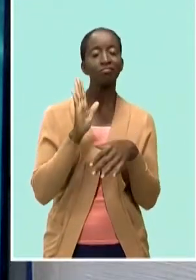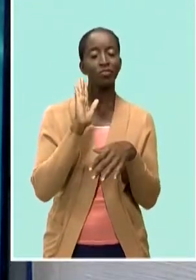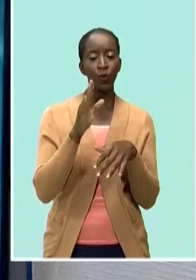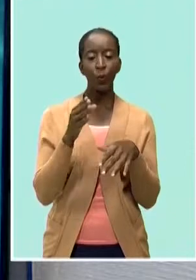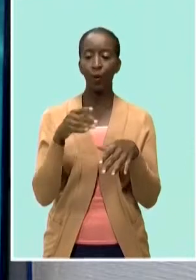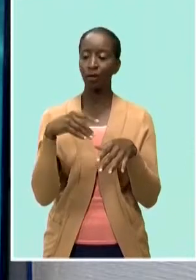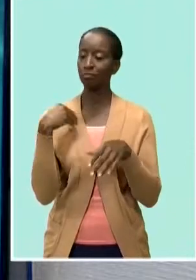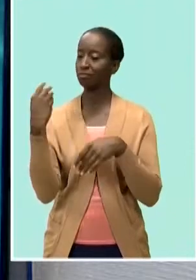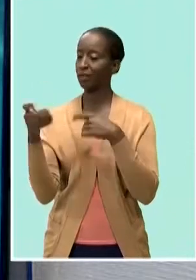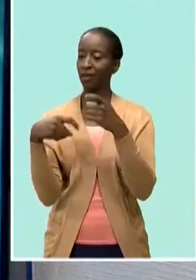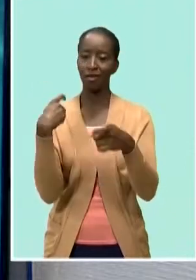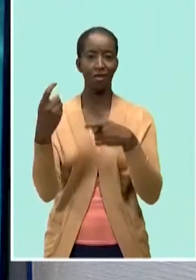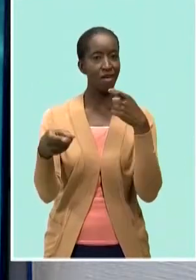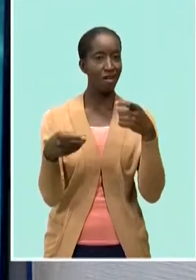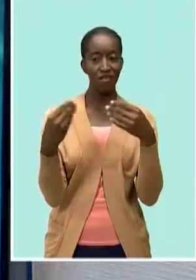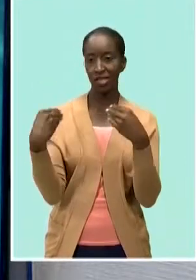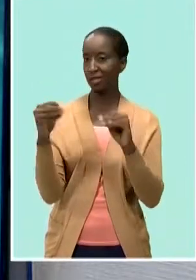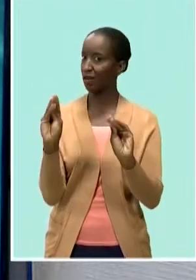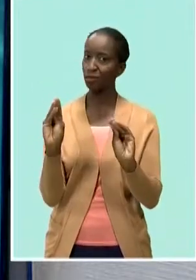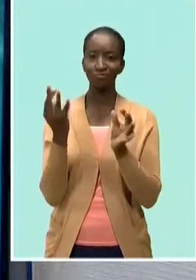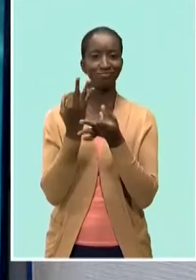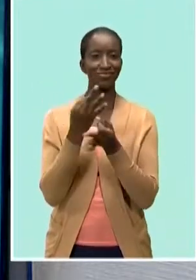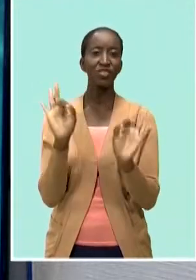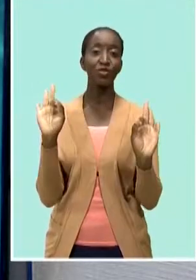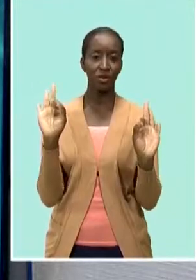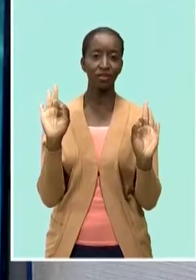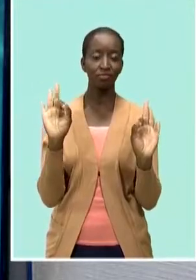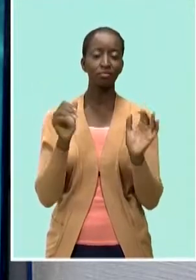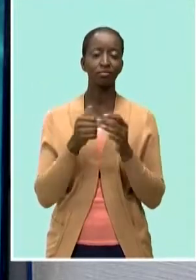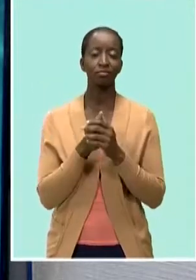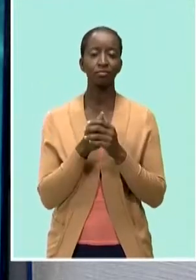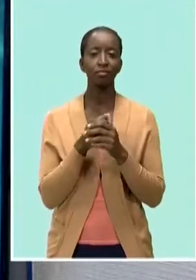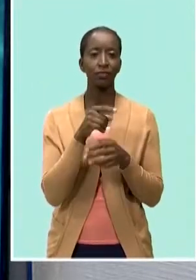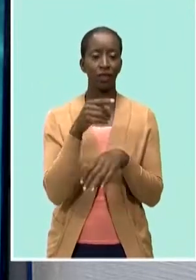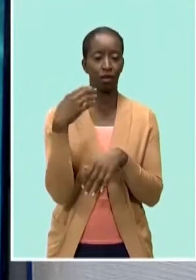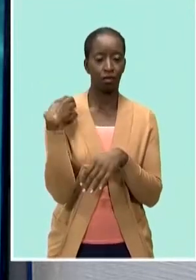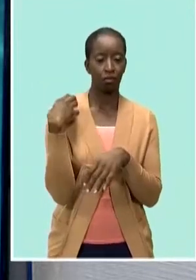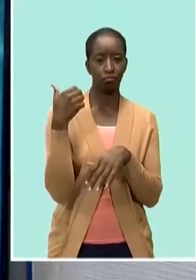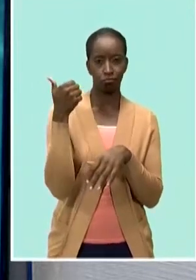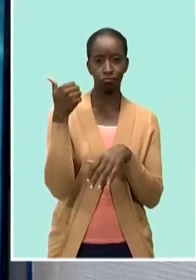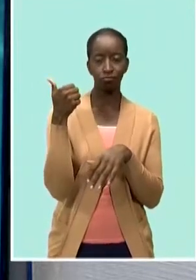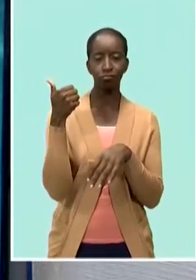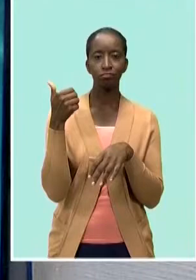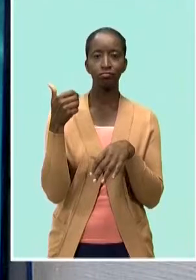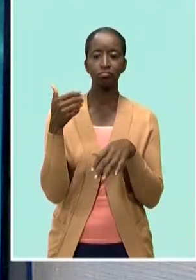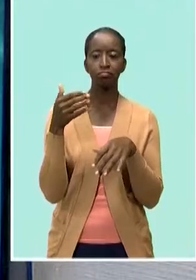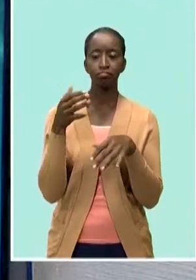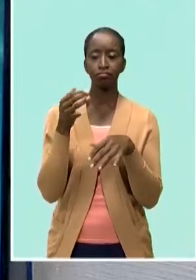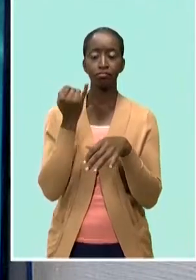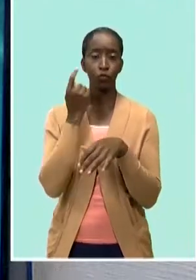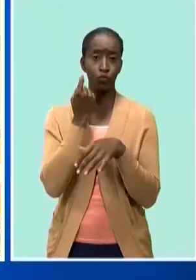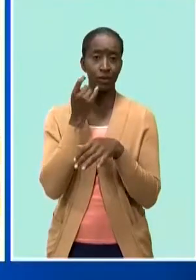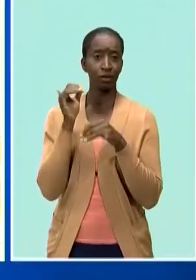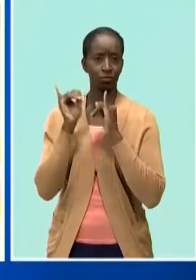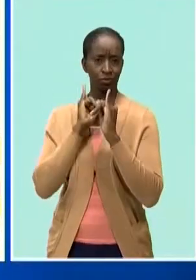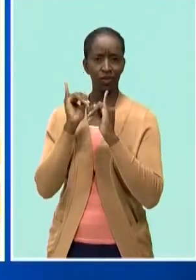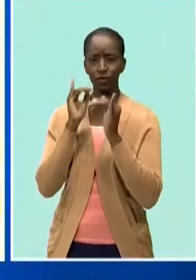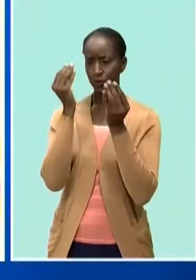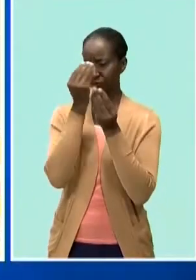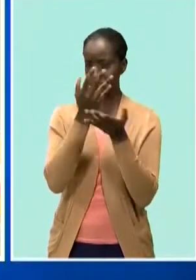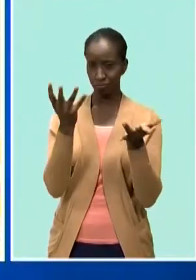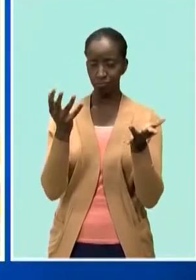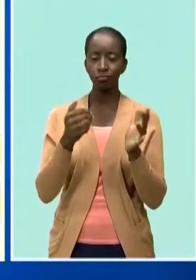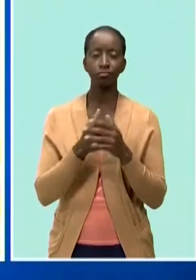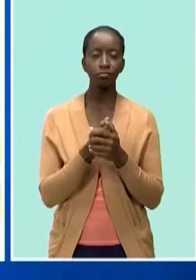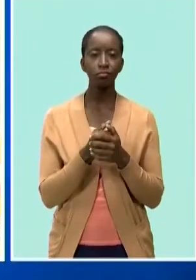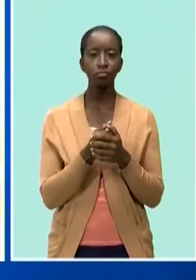General manager of the retailer Simon Jackson made the comment during an interview with the Business Report. We do get